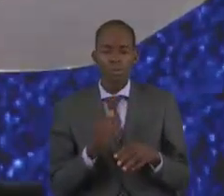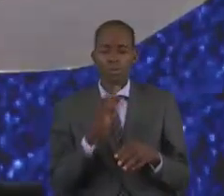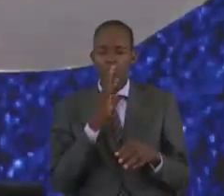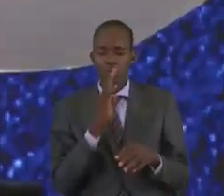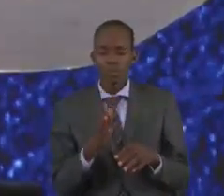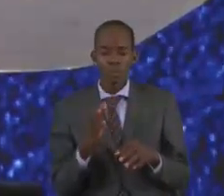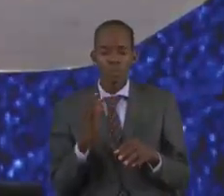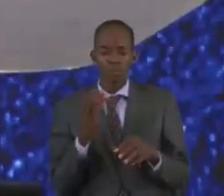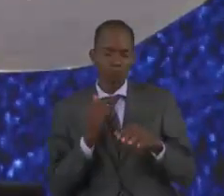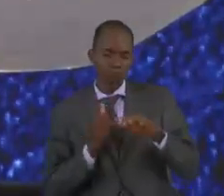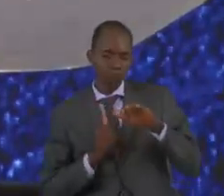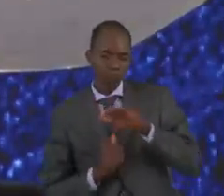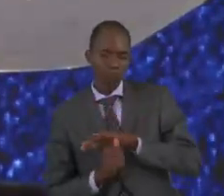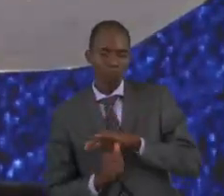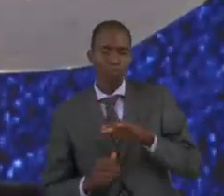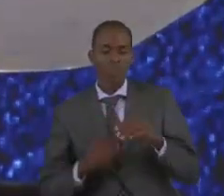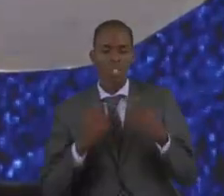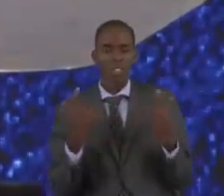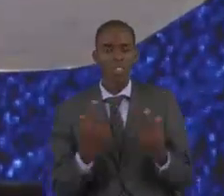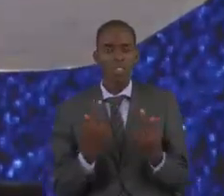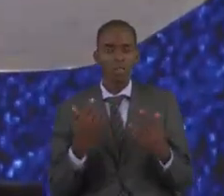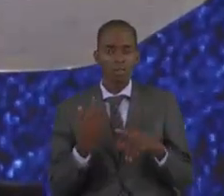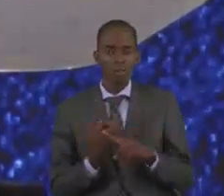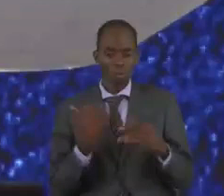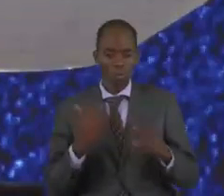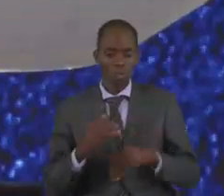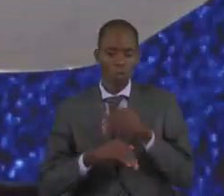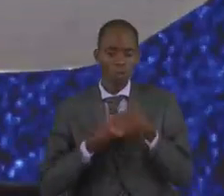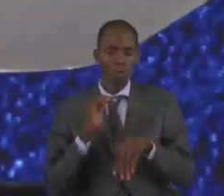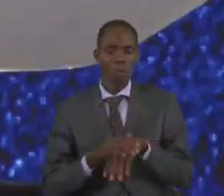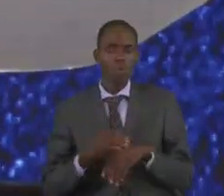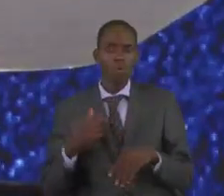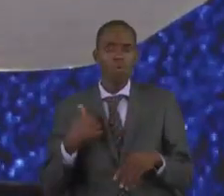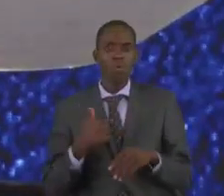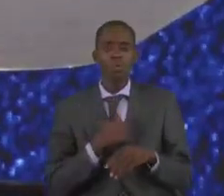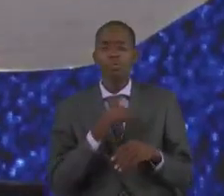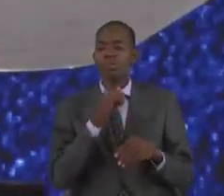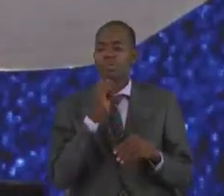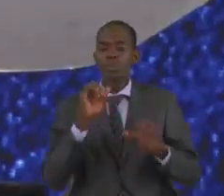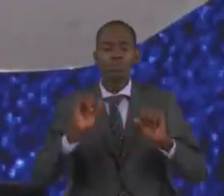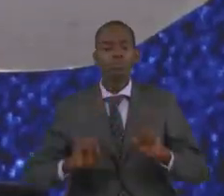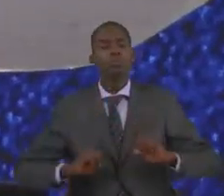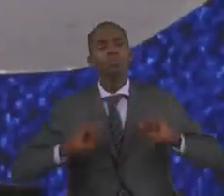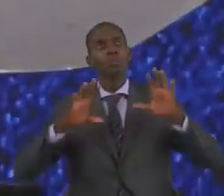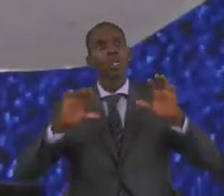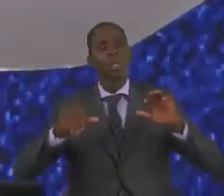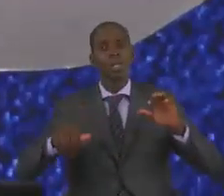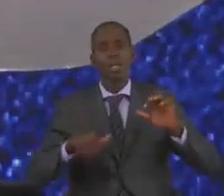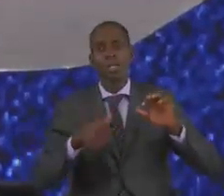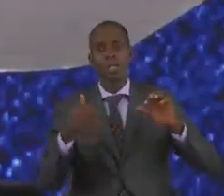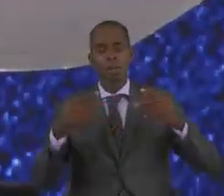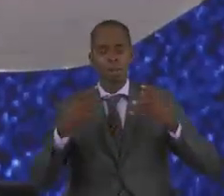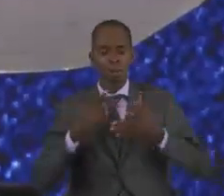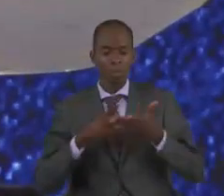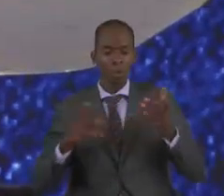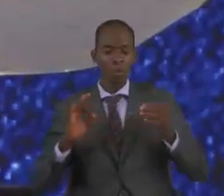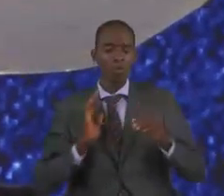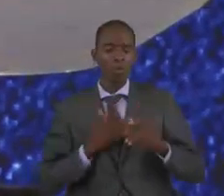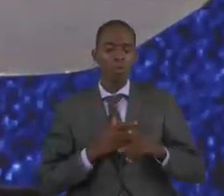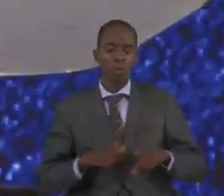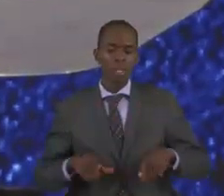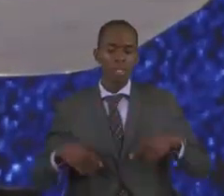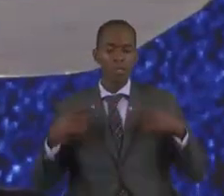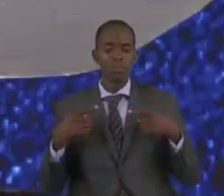subjected to sin. Henceforth, we should not submit any part of our lives,